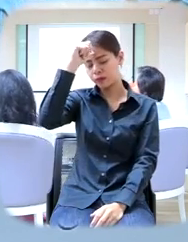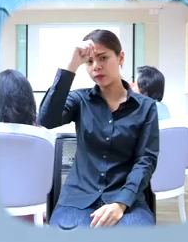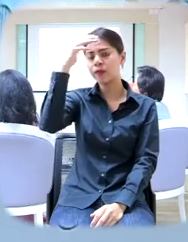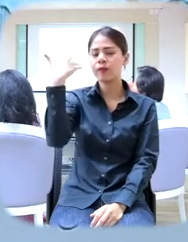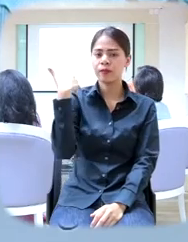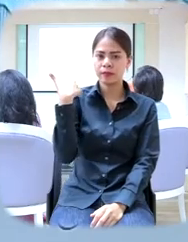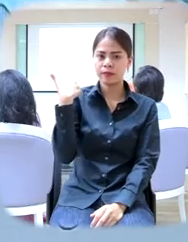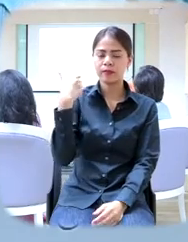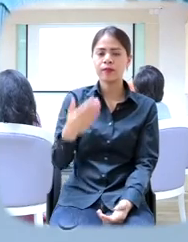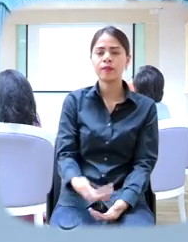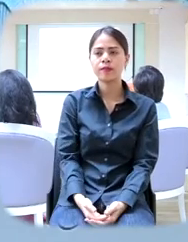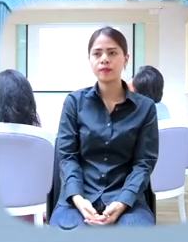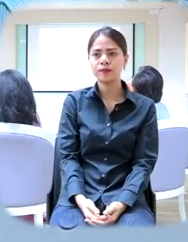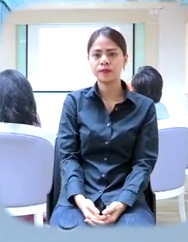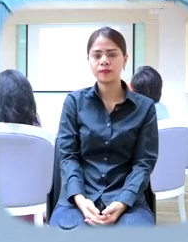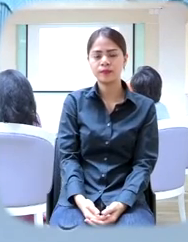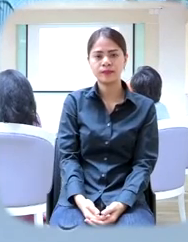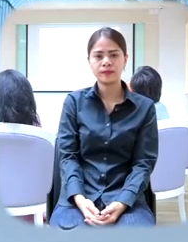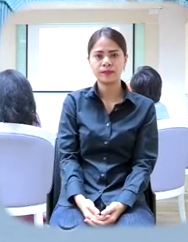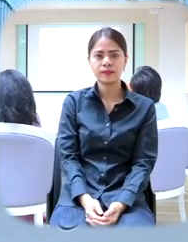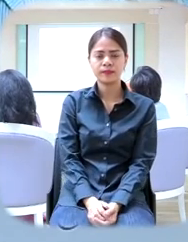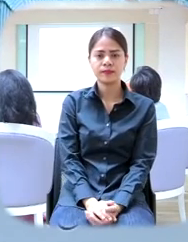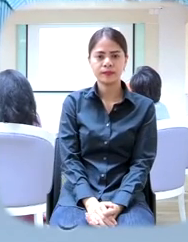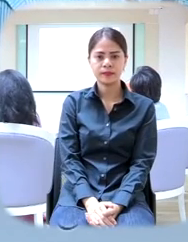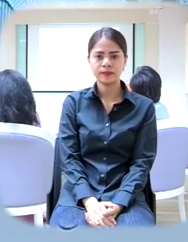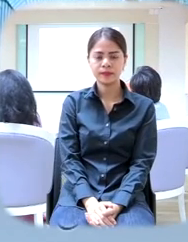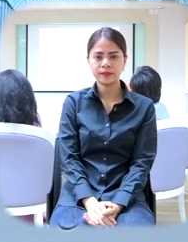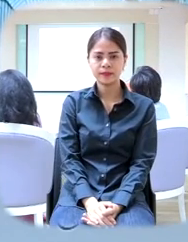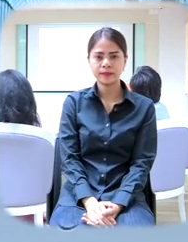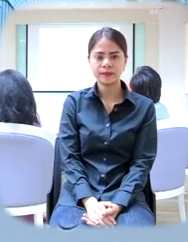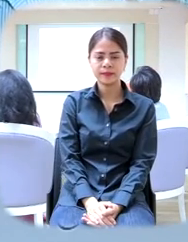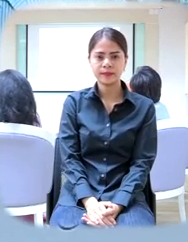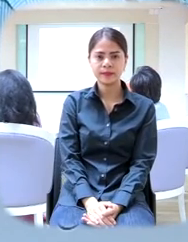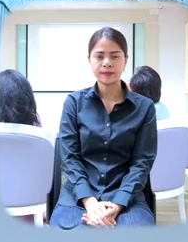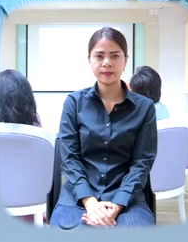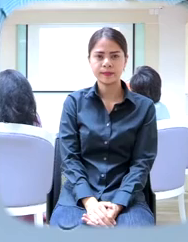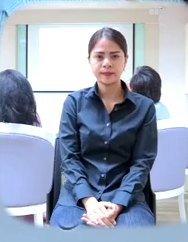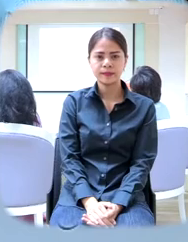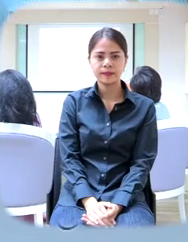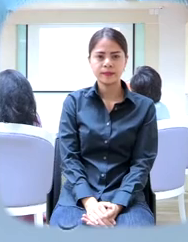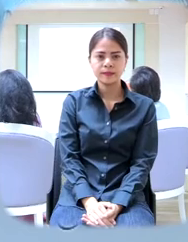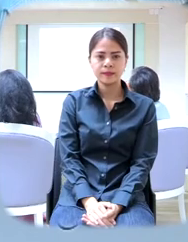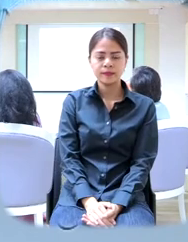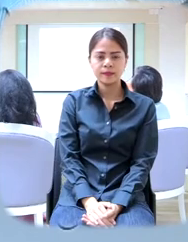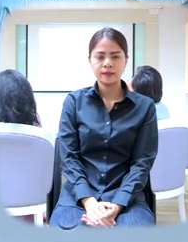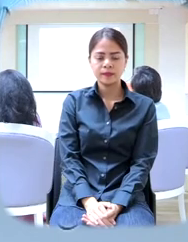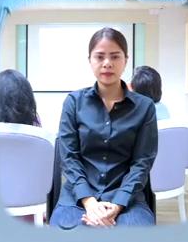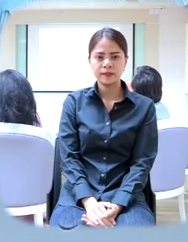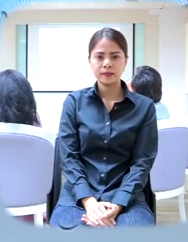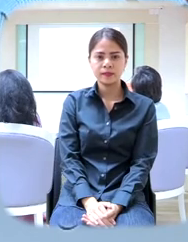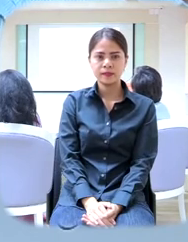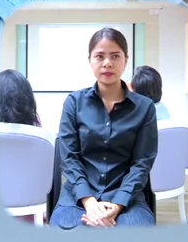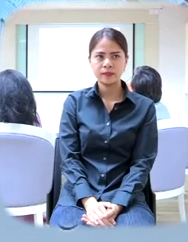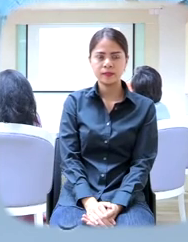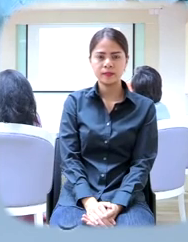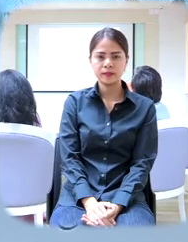We can assume that libraries existed in Siam from indirect evidence. That is to say, none of the libraries remain today,